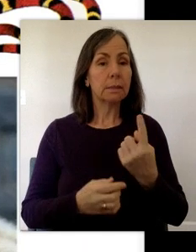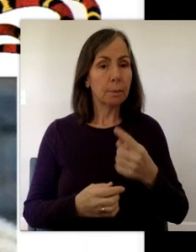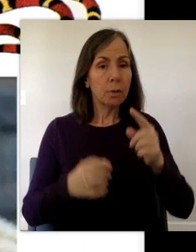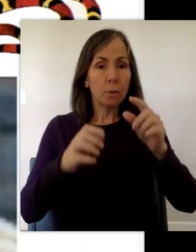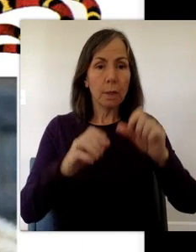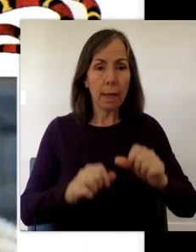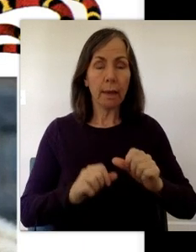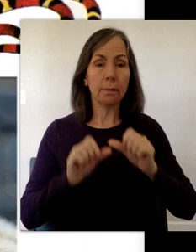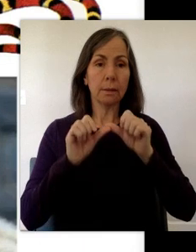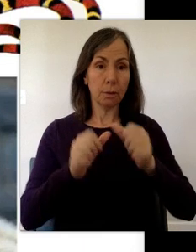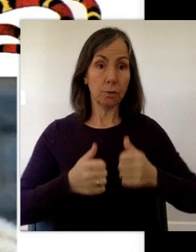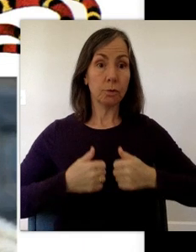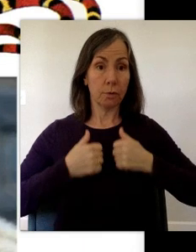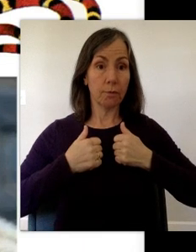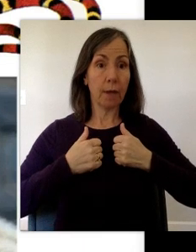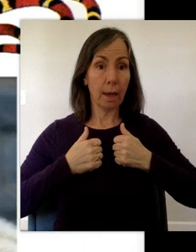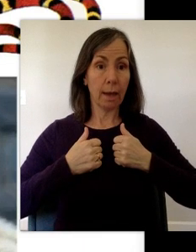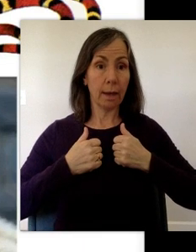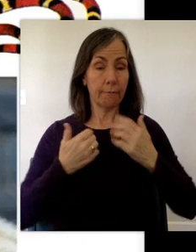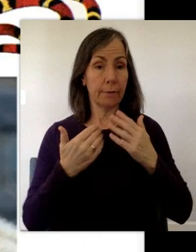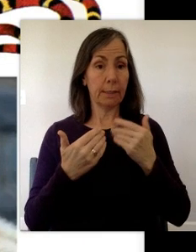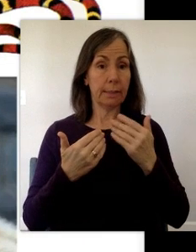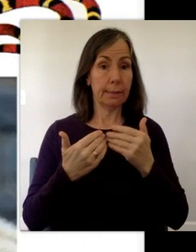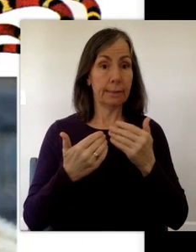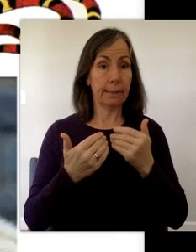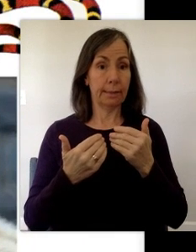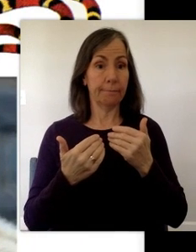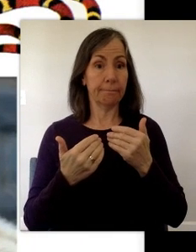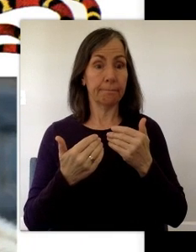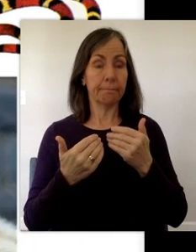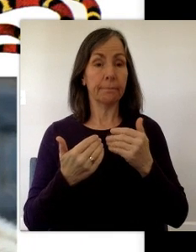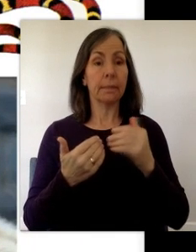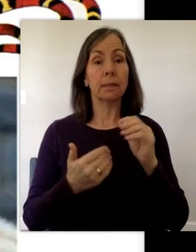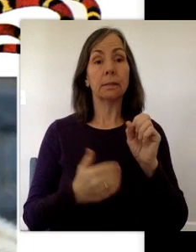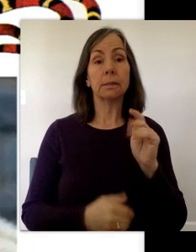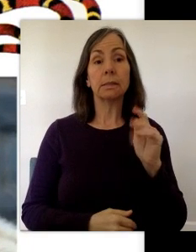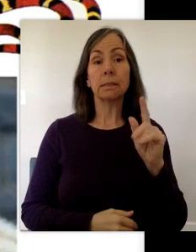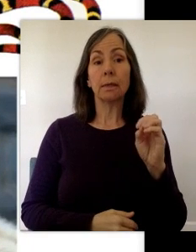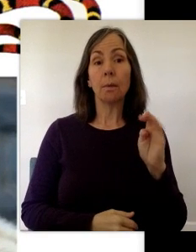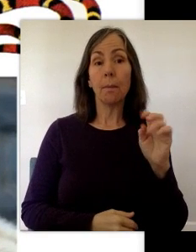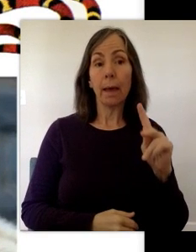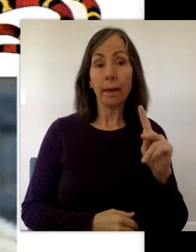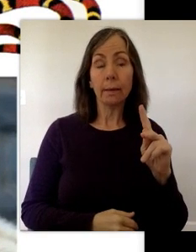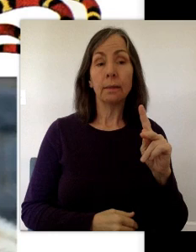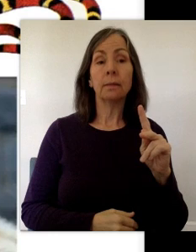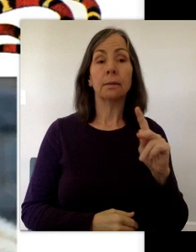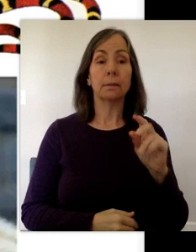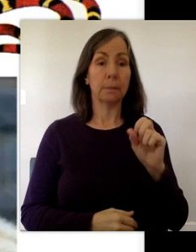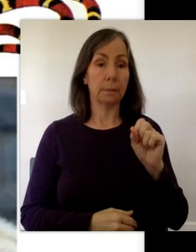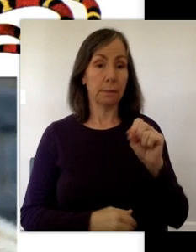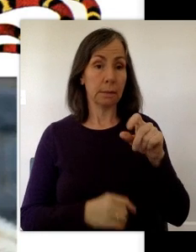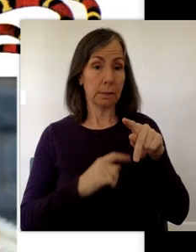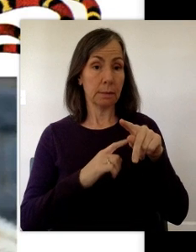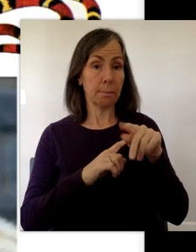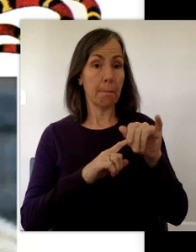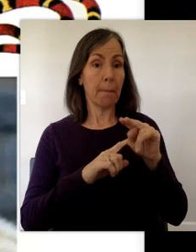environment. So the stickleback's variation are its spines lengths.